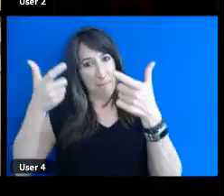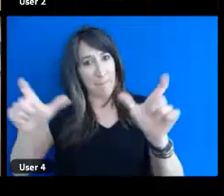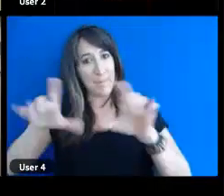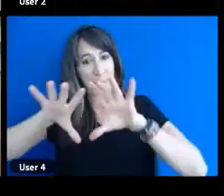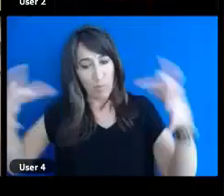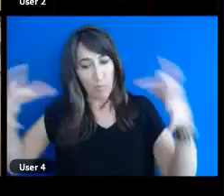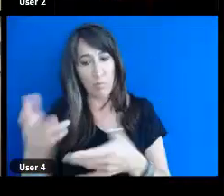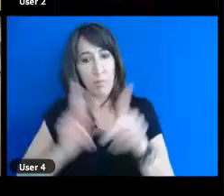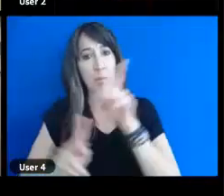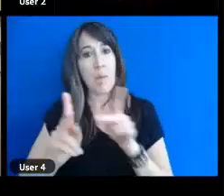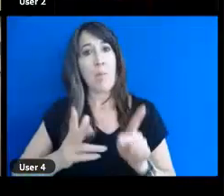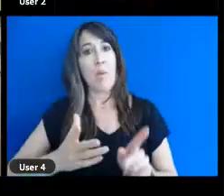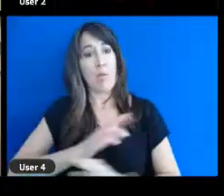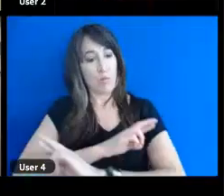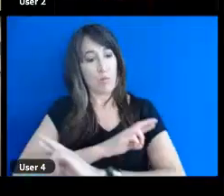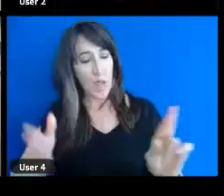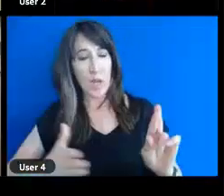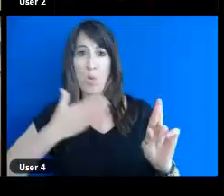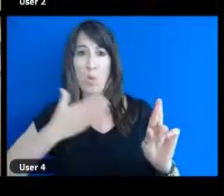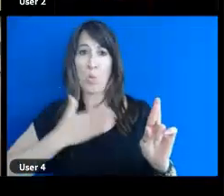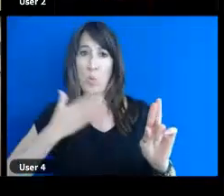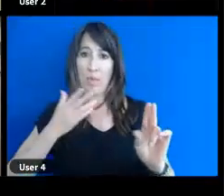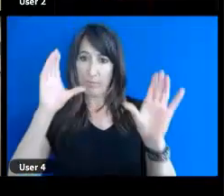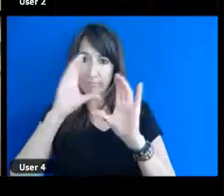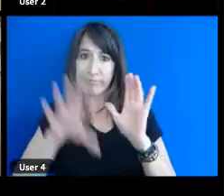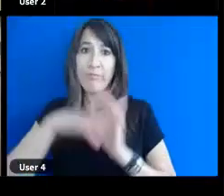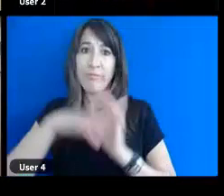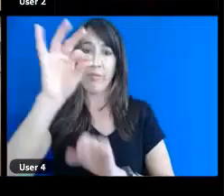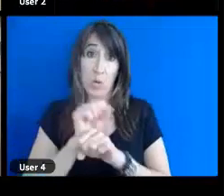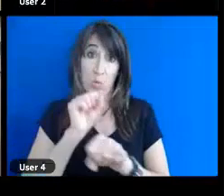ready, willing, and able to work out there.